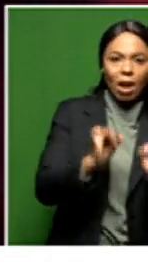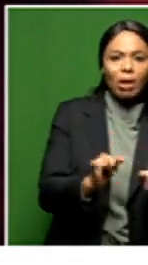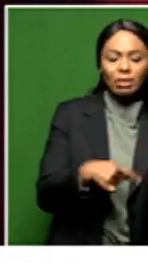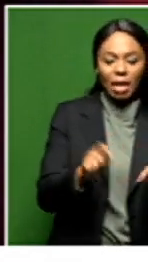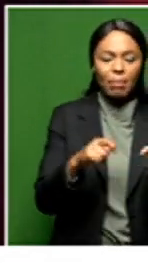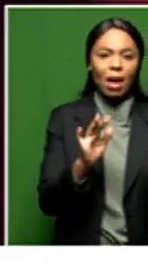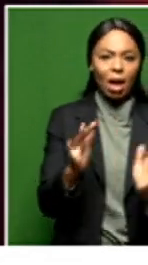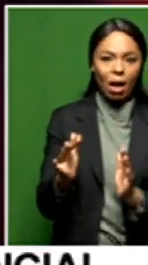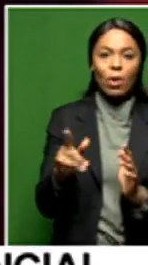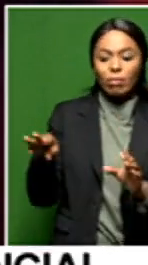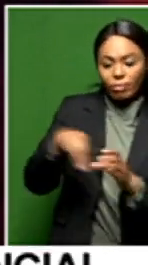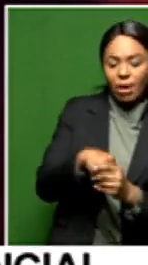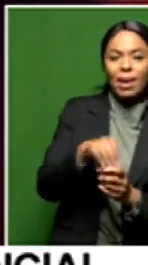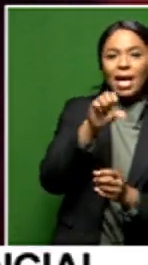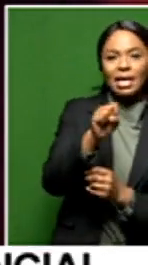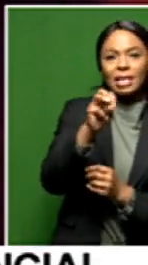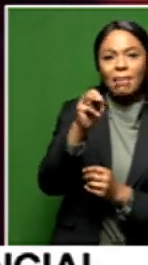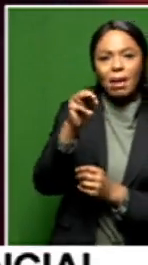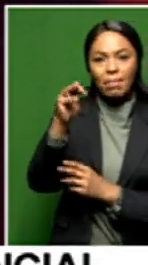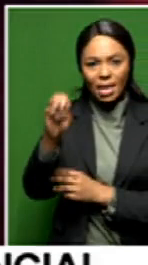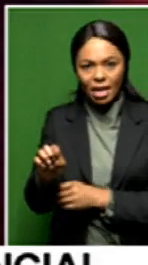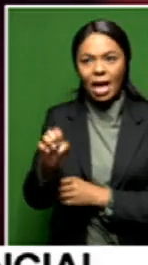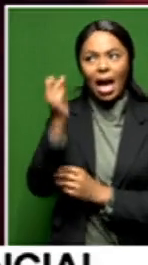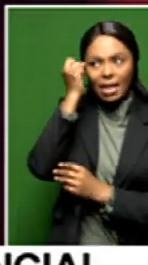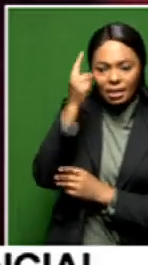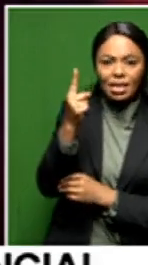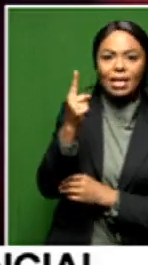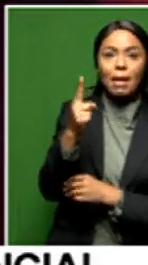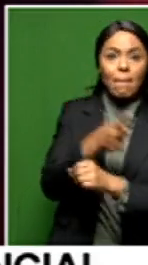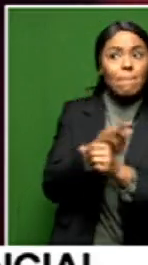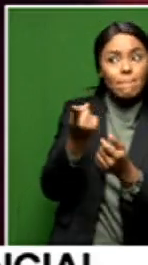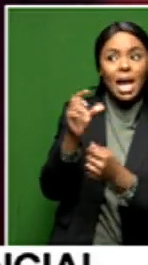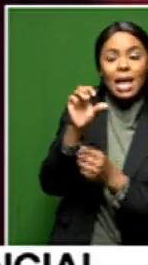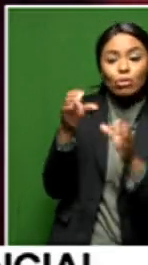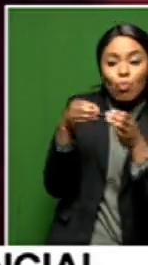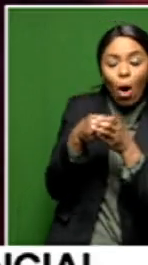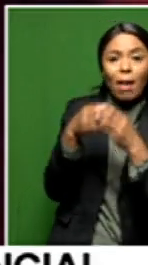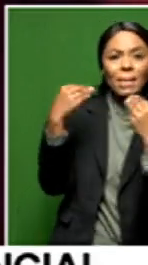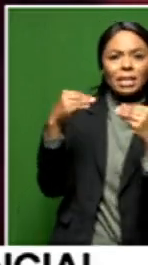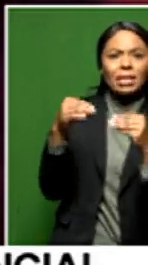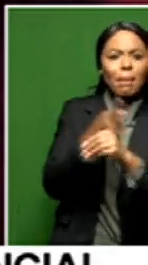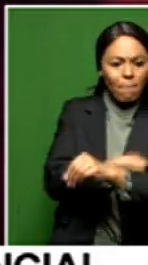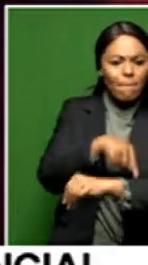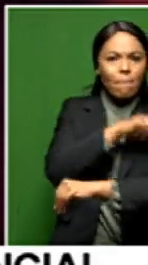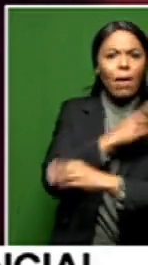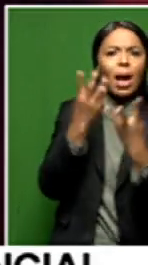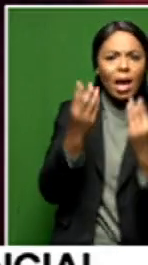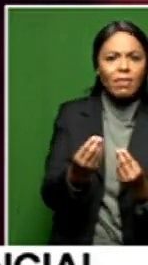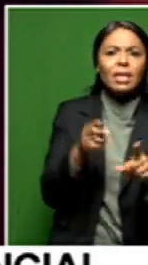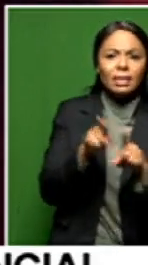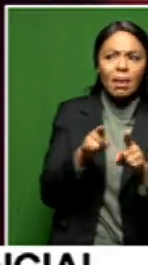the SMME market. We understand the power of small businesses in this country and how it can actually almost help the country pivot